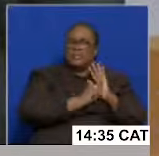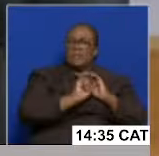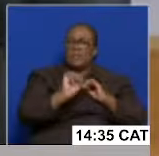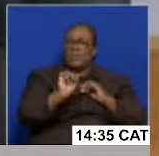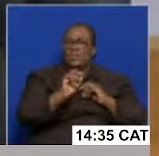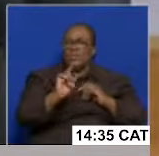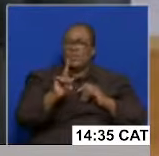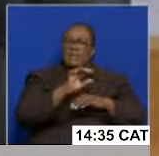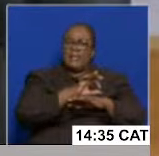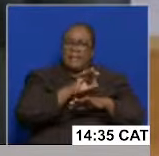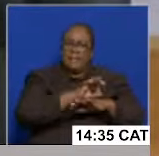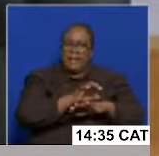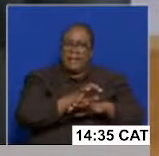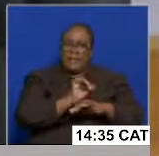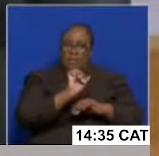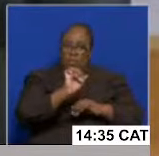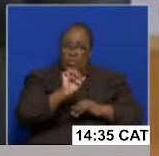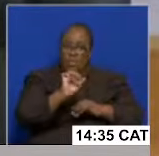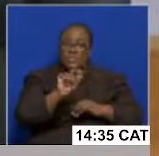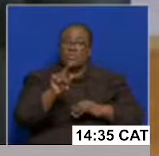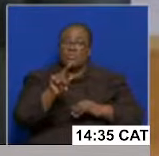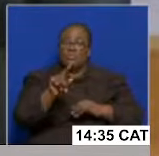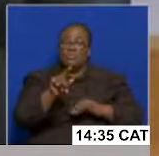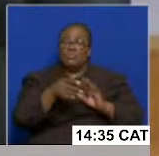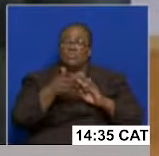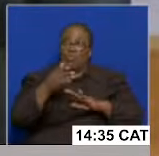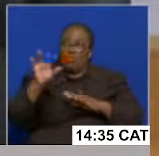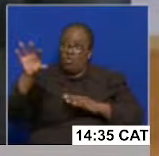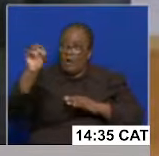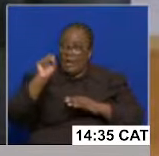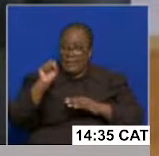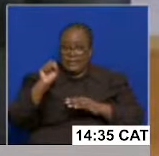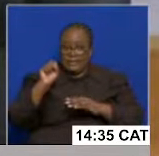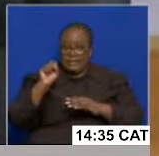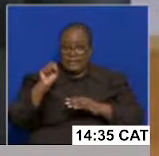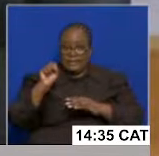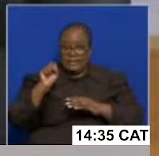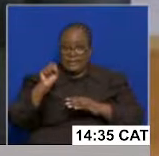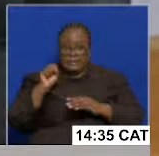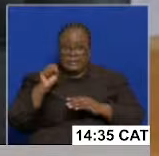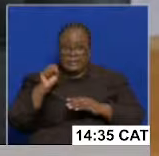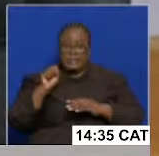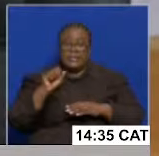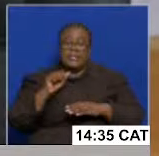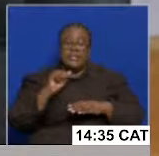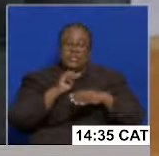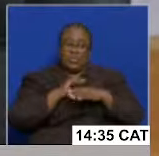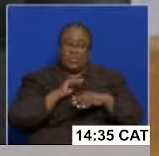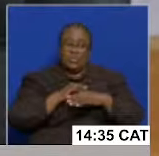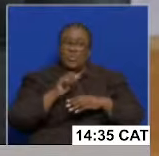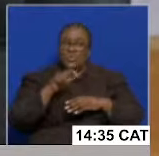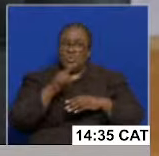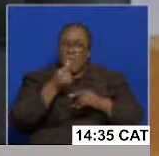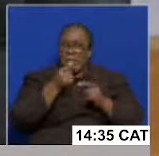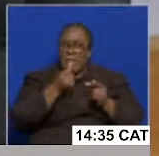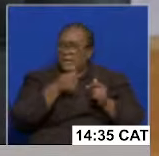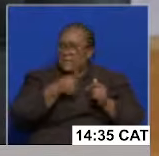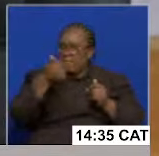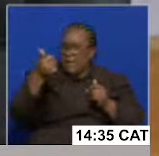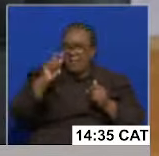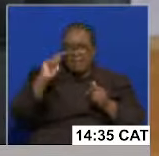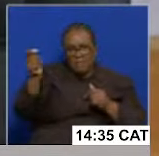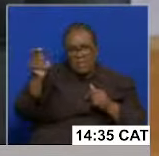stones. You remember that exchange where we asked you, so were you going to pay back the money You said